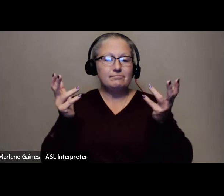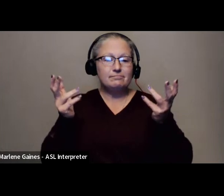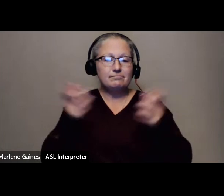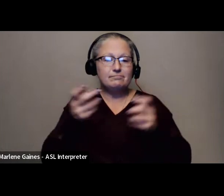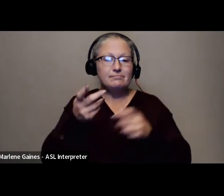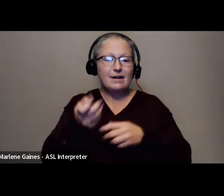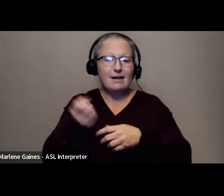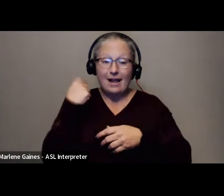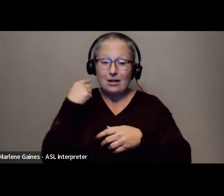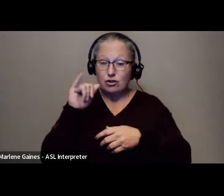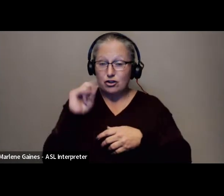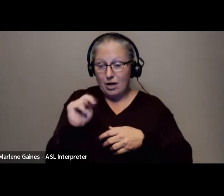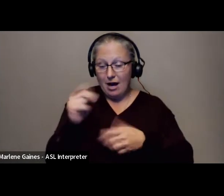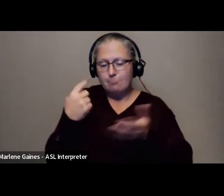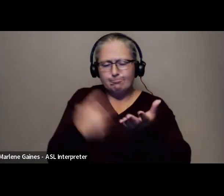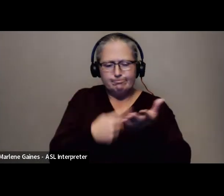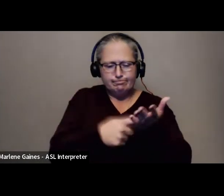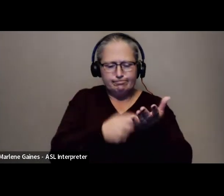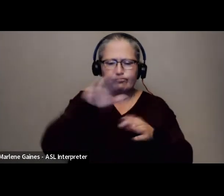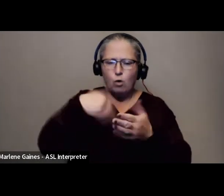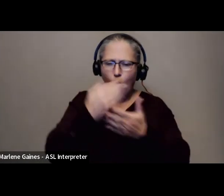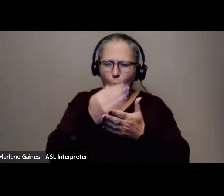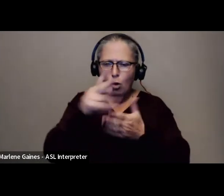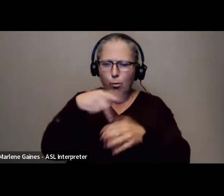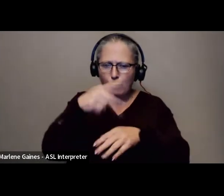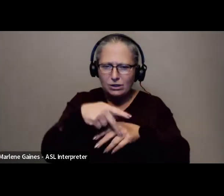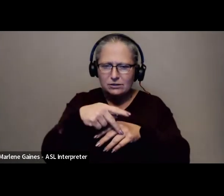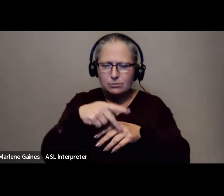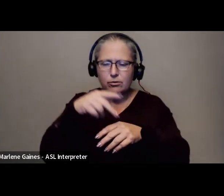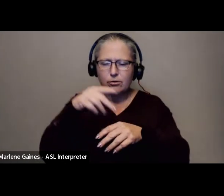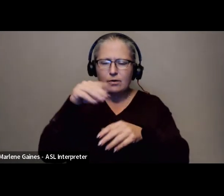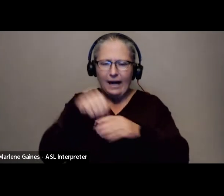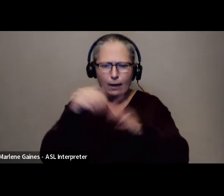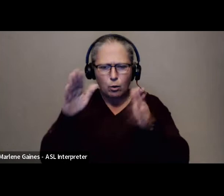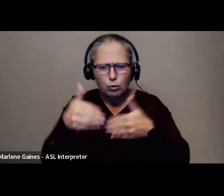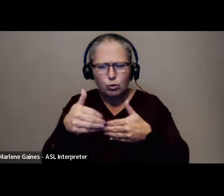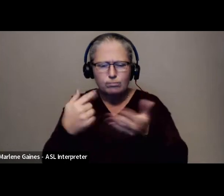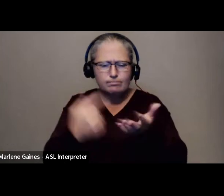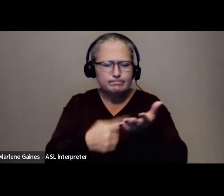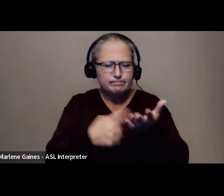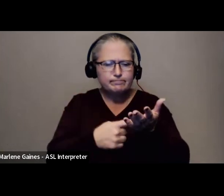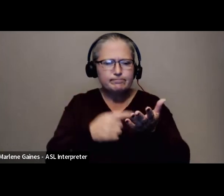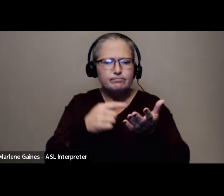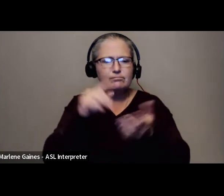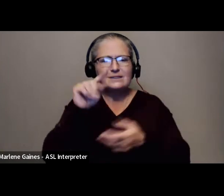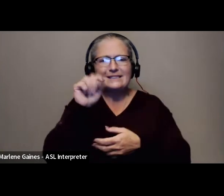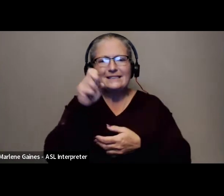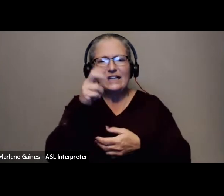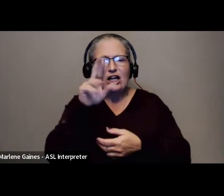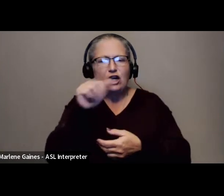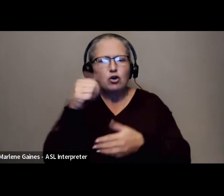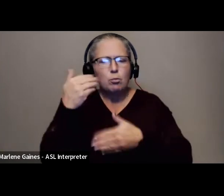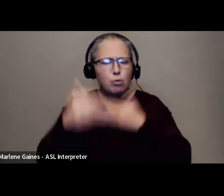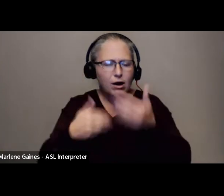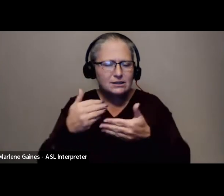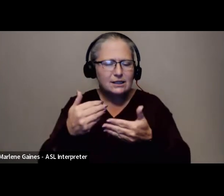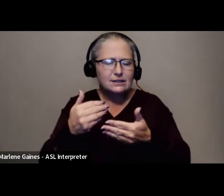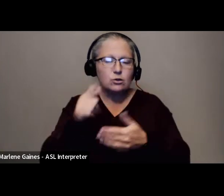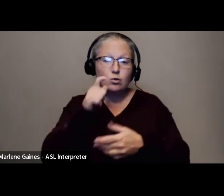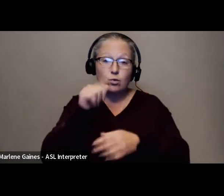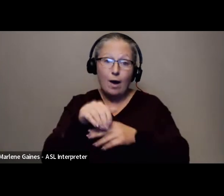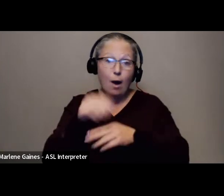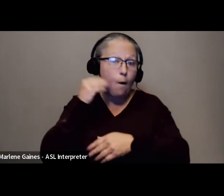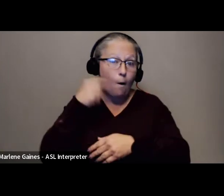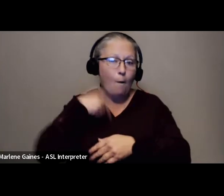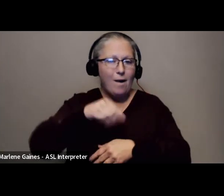last January we had discussions with all the principals in the room to talk about our tenure process. And for those at home, we